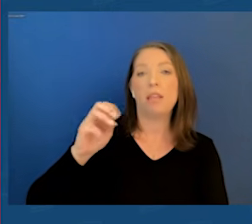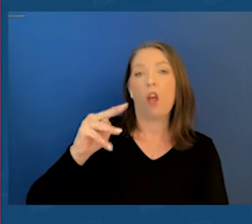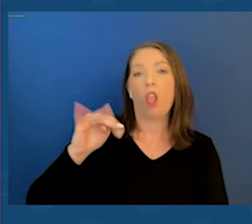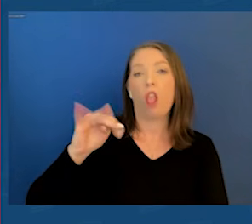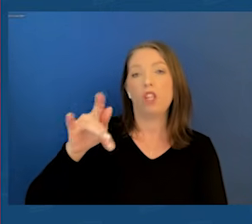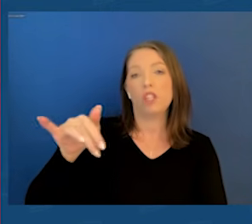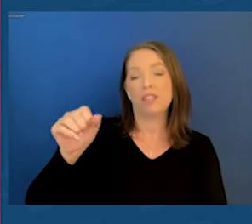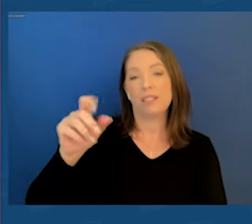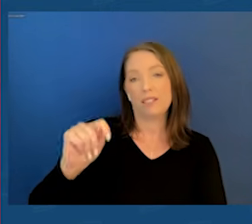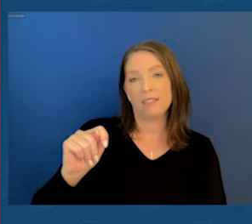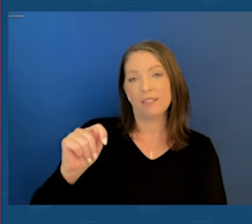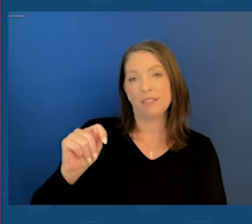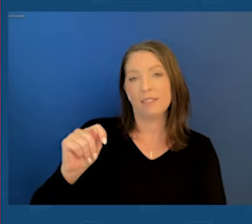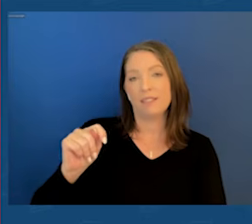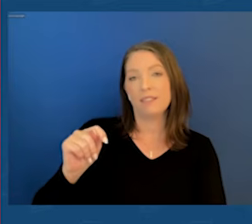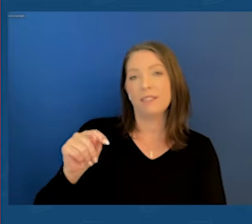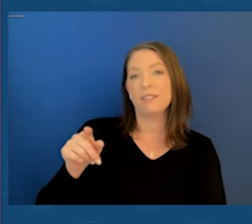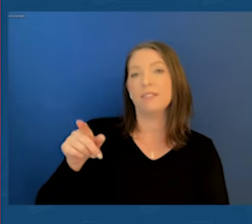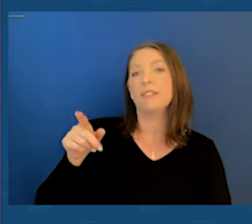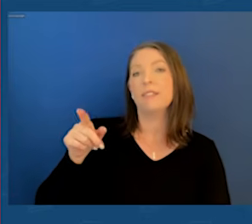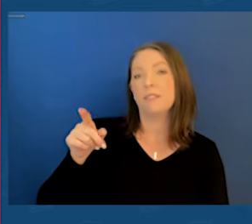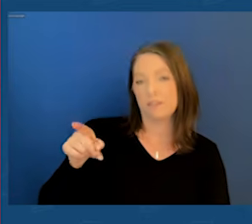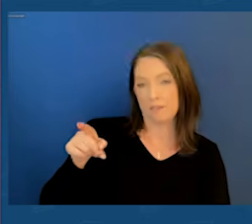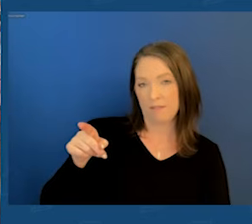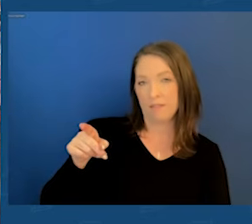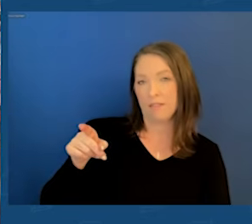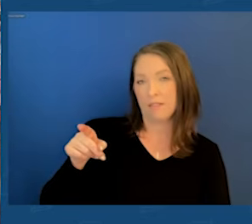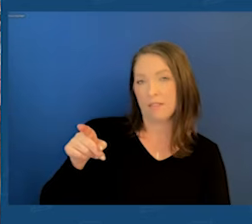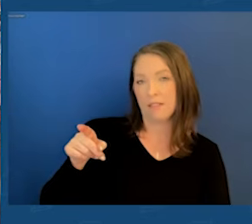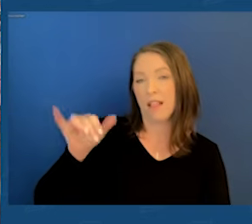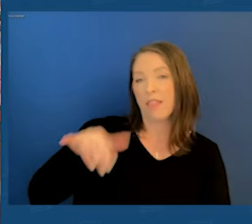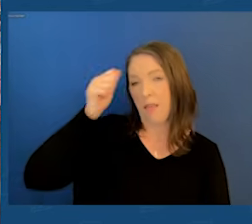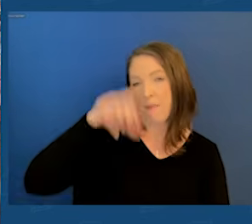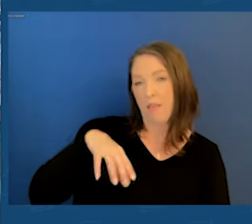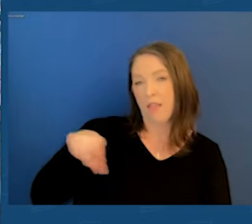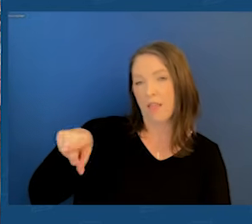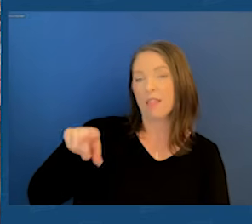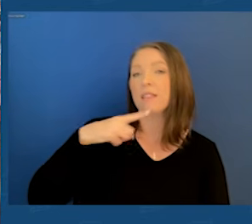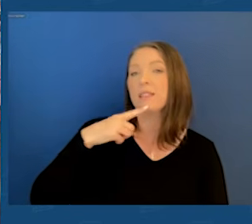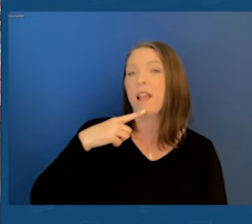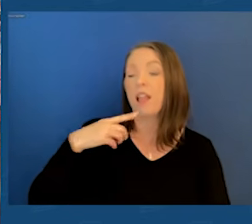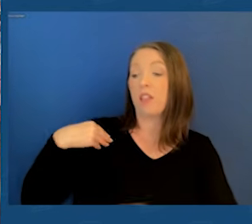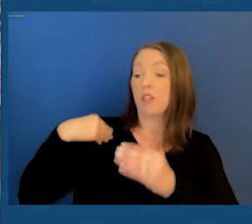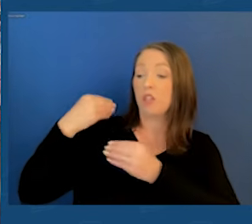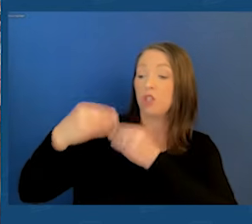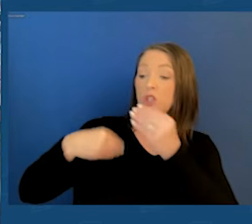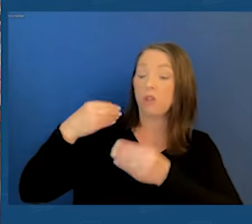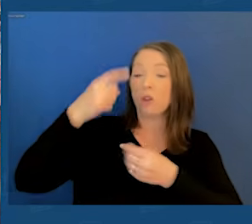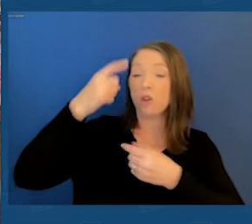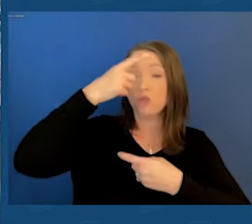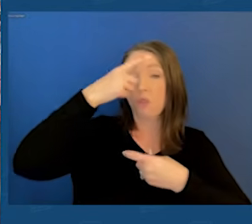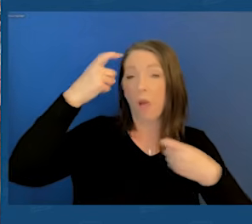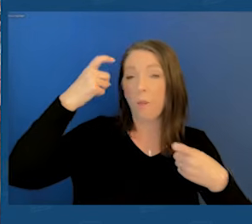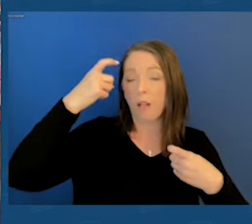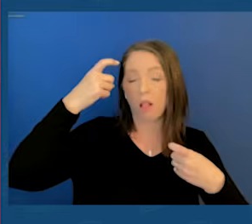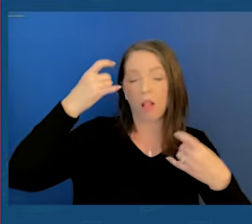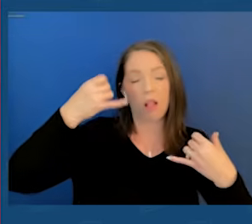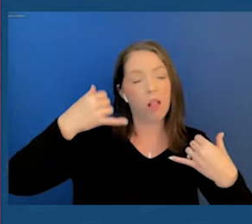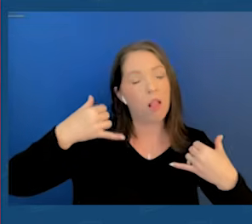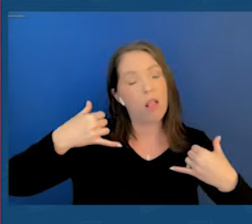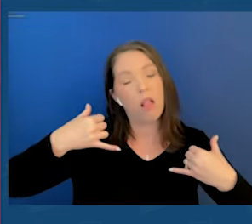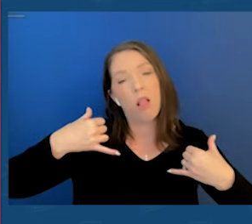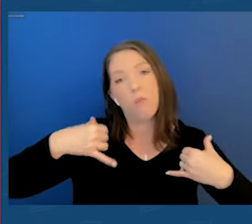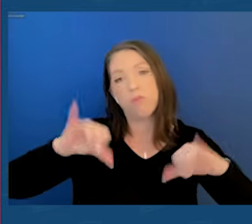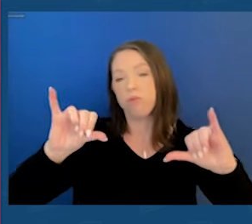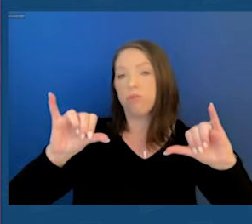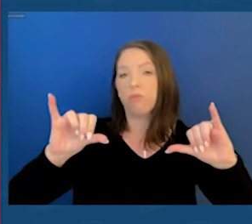the Adirondack Council, who says that the generational trauma still exists today and we need to solve it.